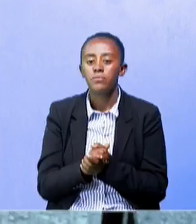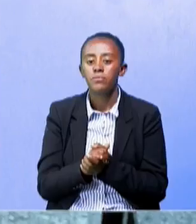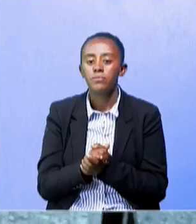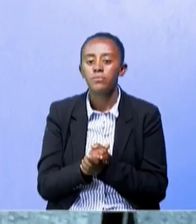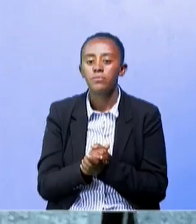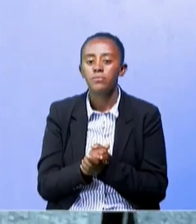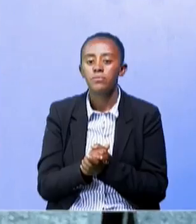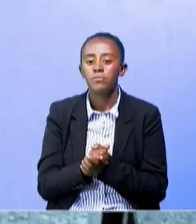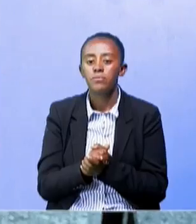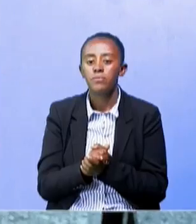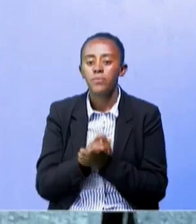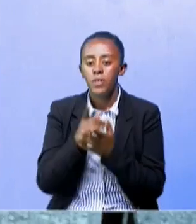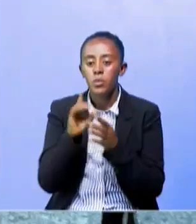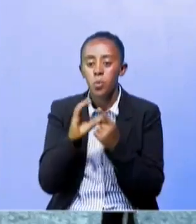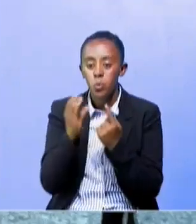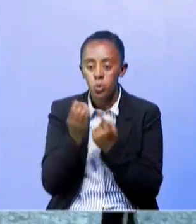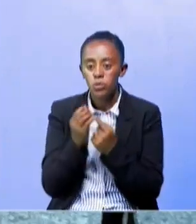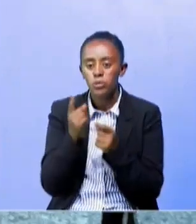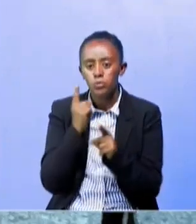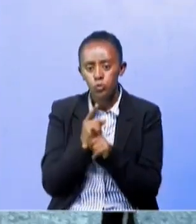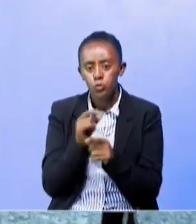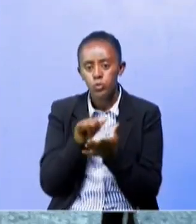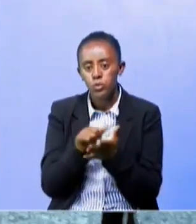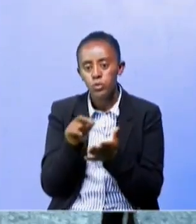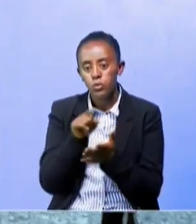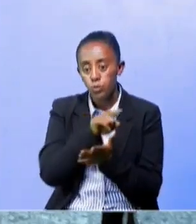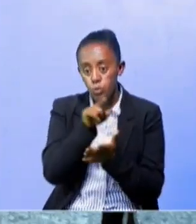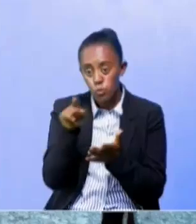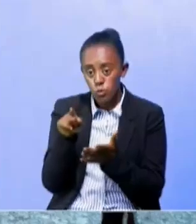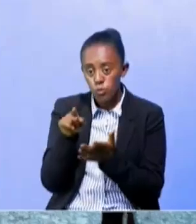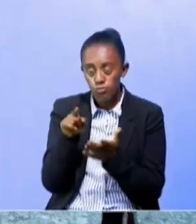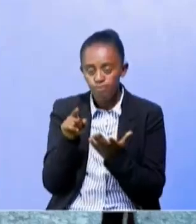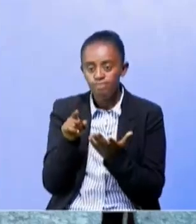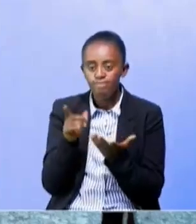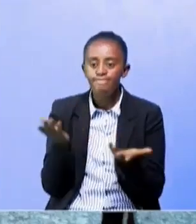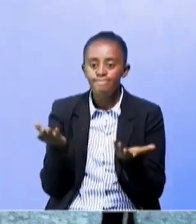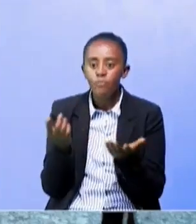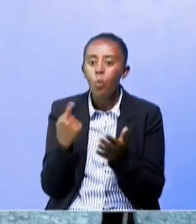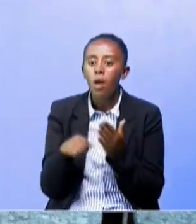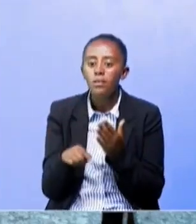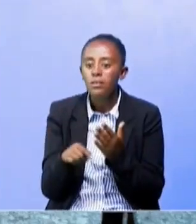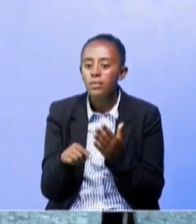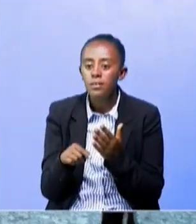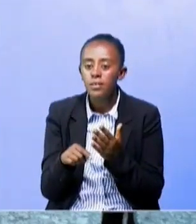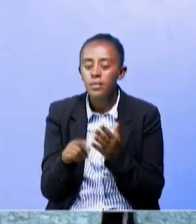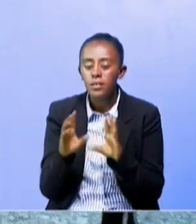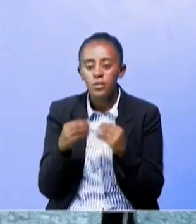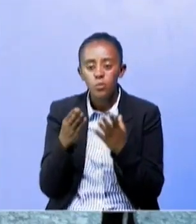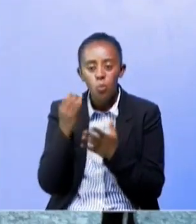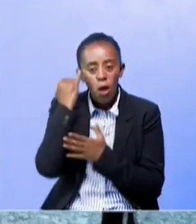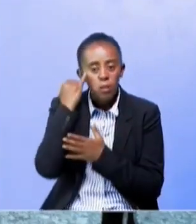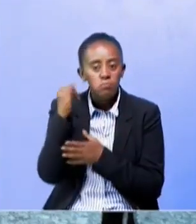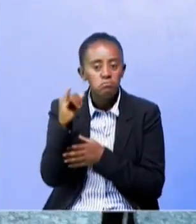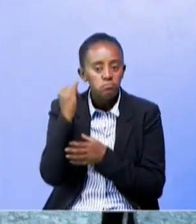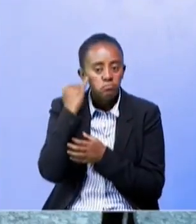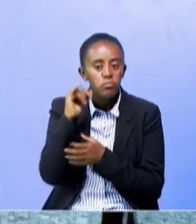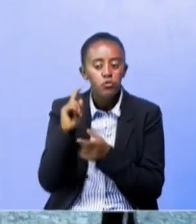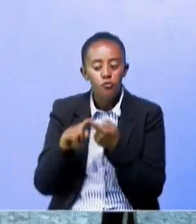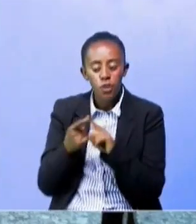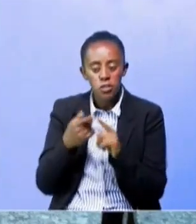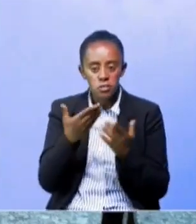I'm going to write one context. I'm sure that you are going to, what? Give your opinion with your